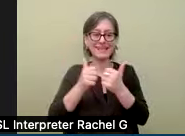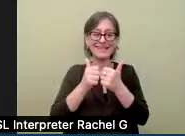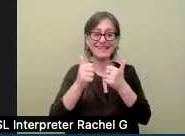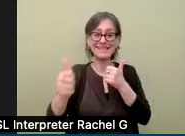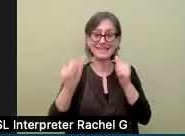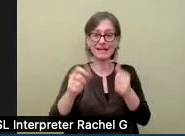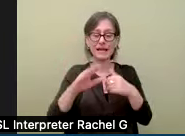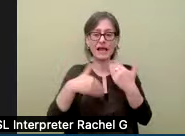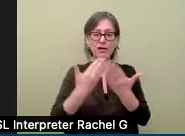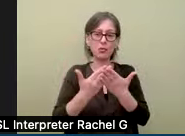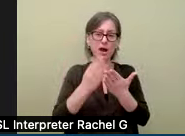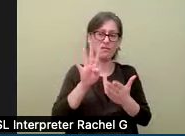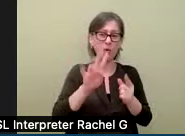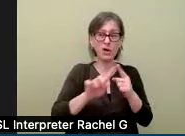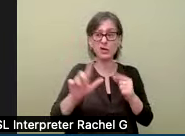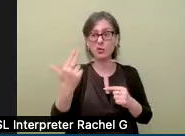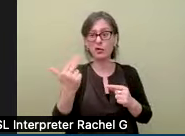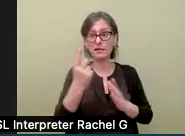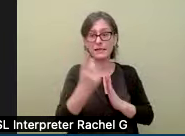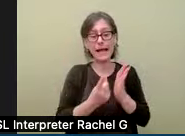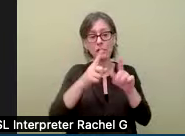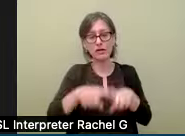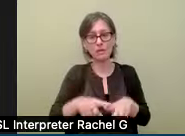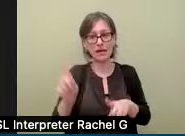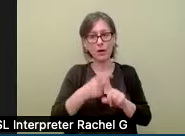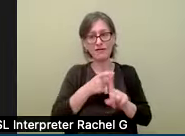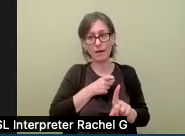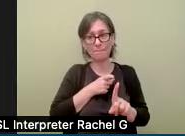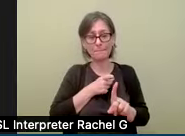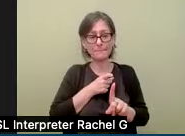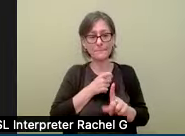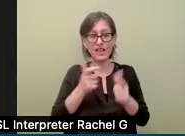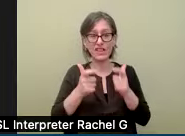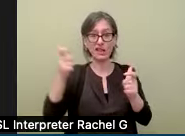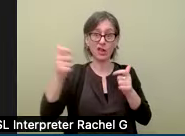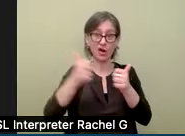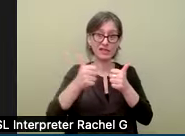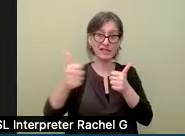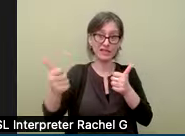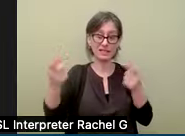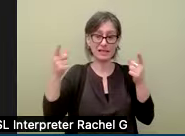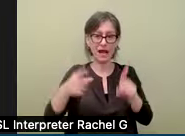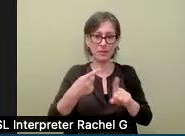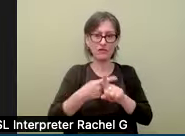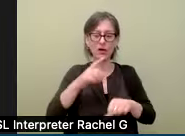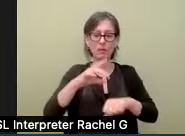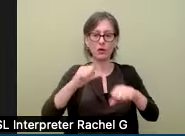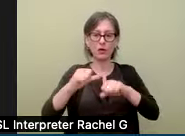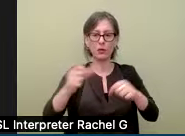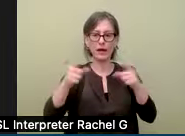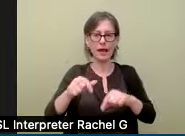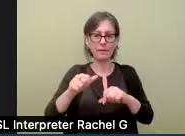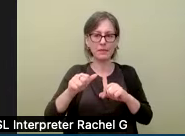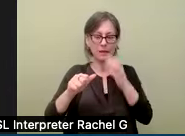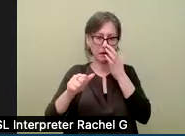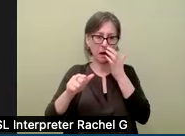in 4 to 13 hours, depending on where they originate. Now, the largest distant source threat to California is from a massive earthquake in the Alaska Aleutian